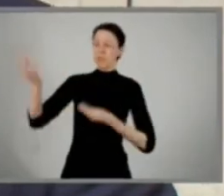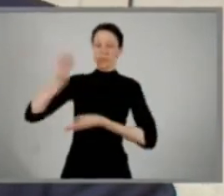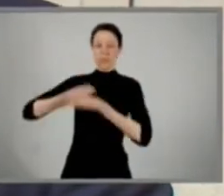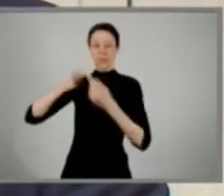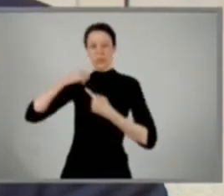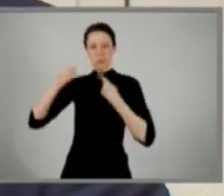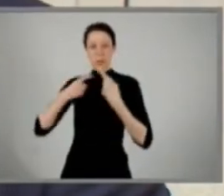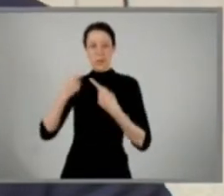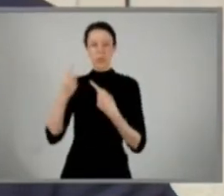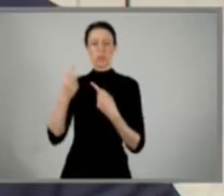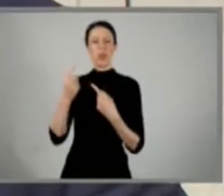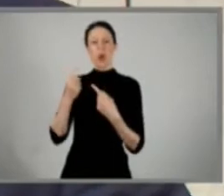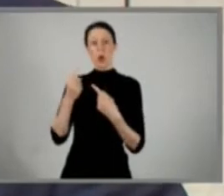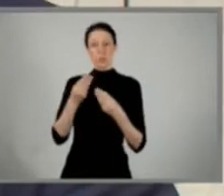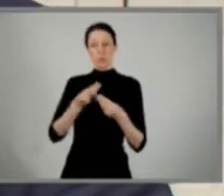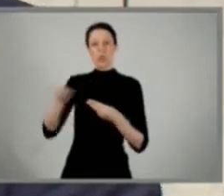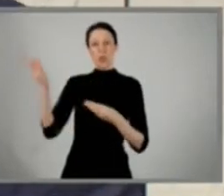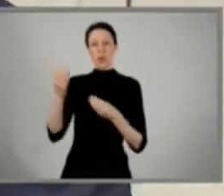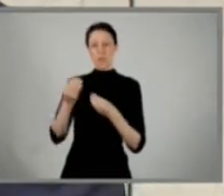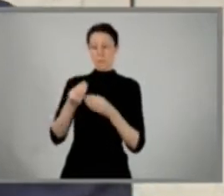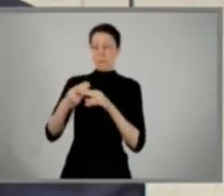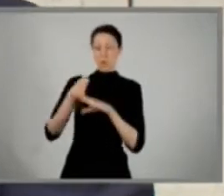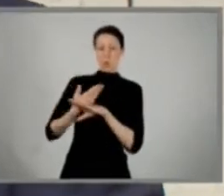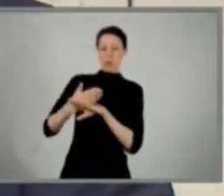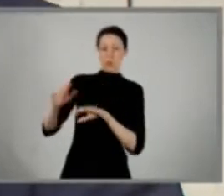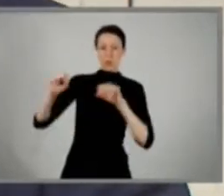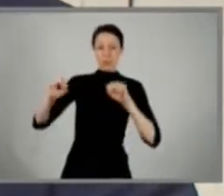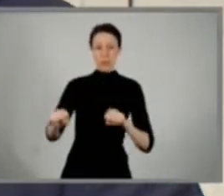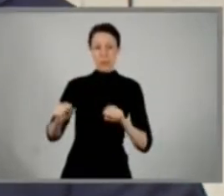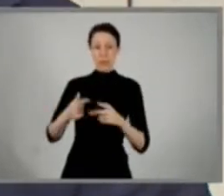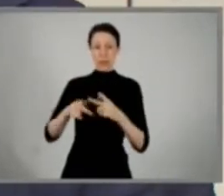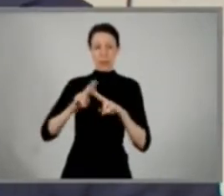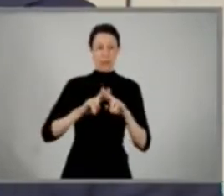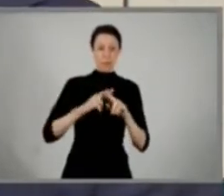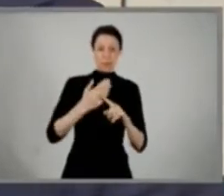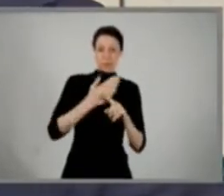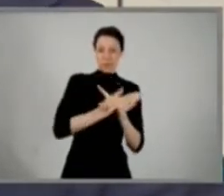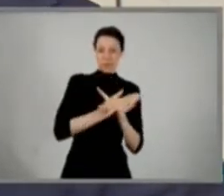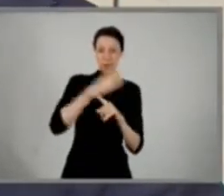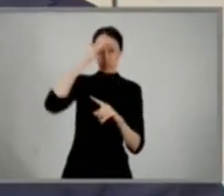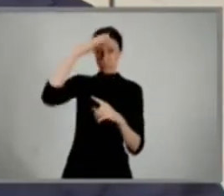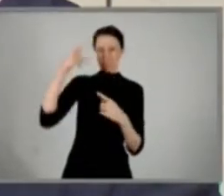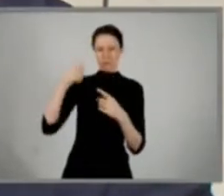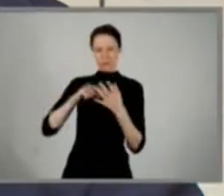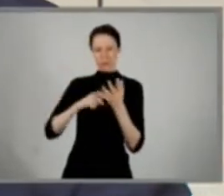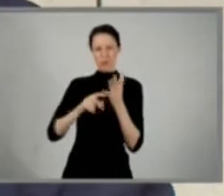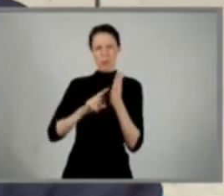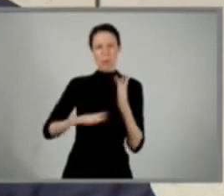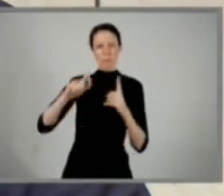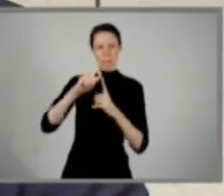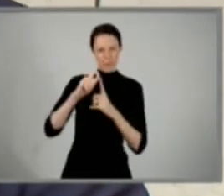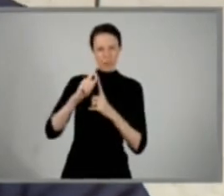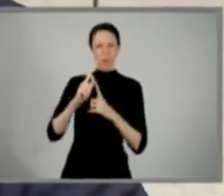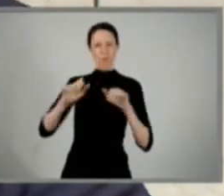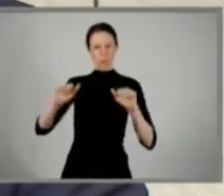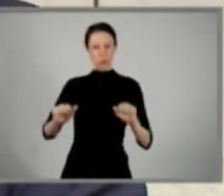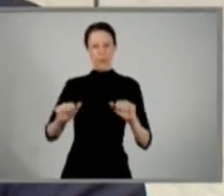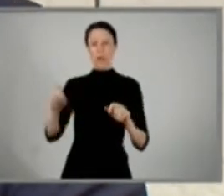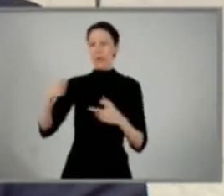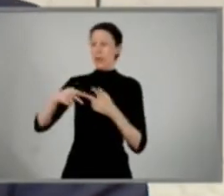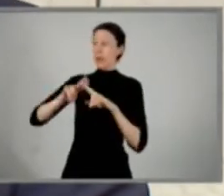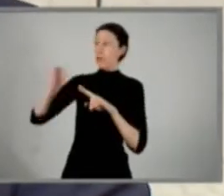reason for that is I was invited to do so by President-elect Biden yesterday in our conversation. He was very interested in